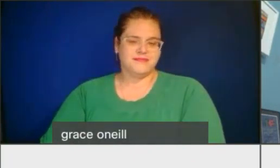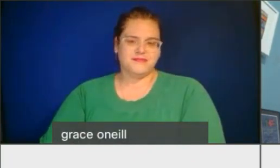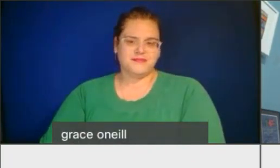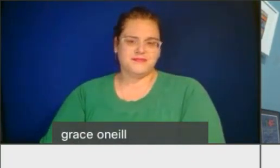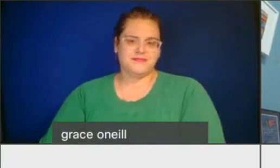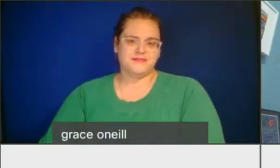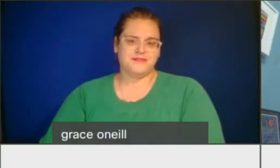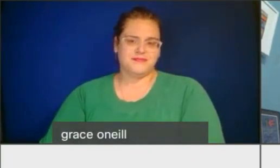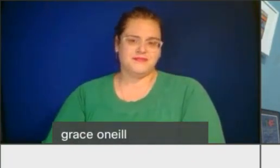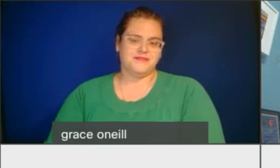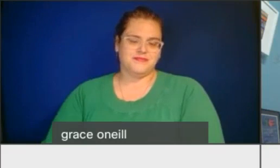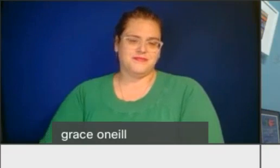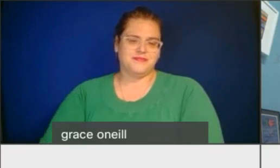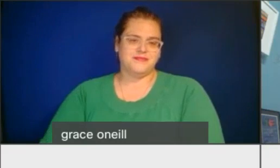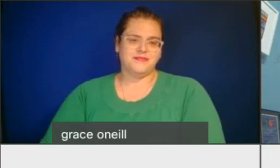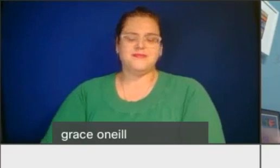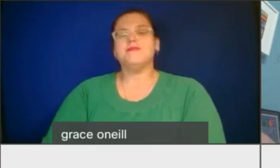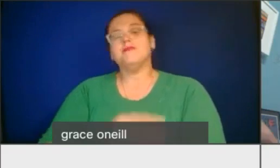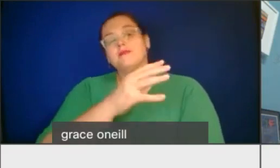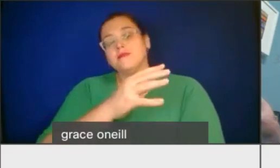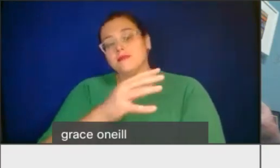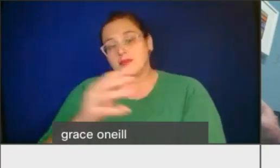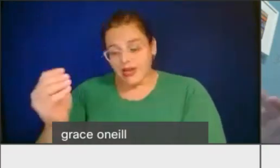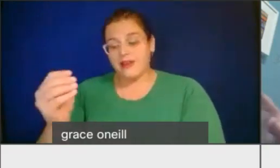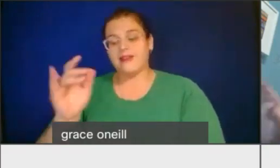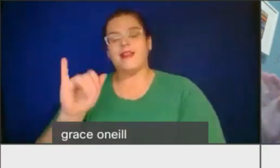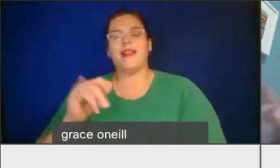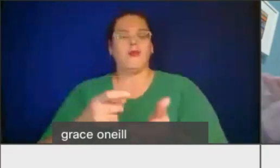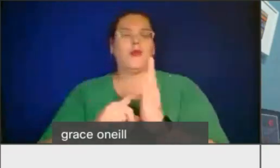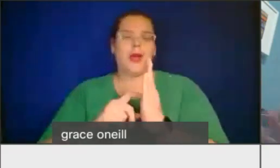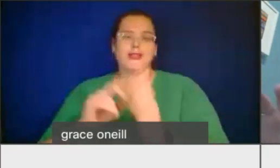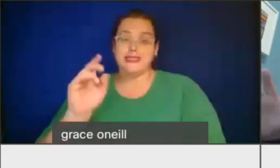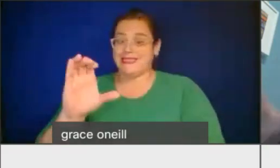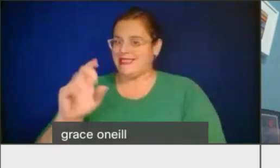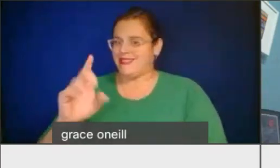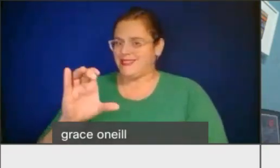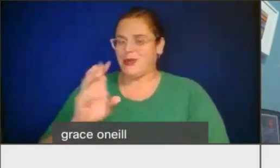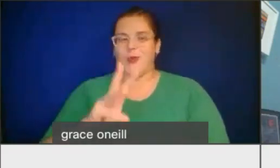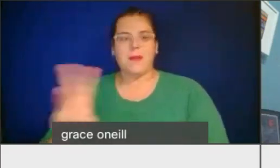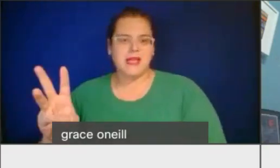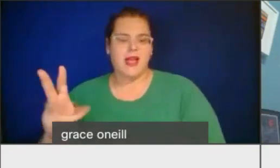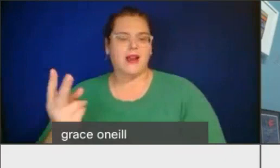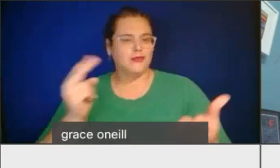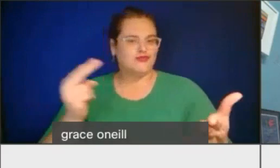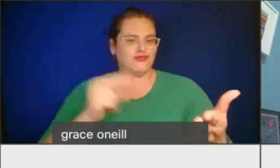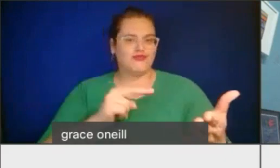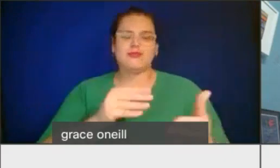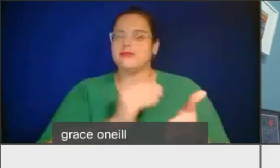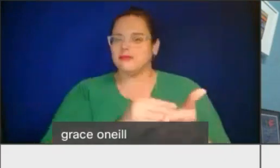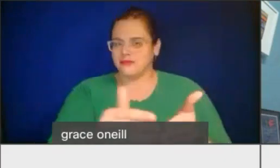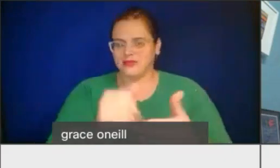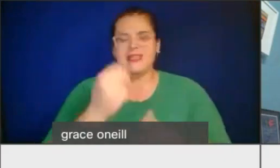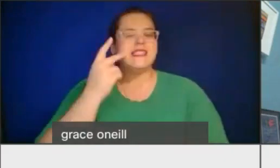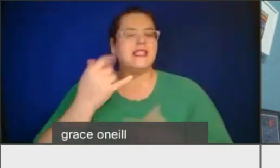And it requires frequently checking up on the CDC's website to see what the current vaccination recommendations